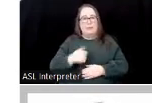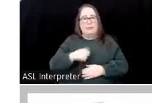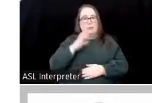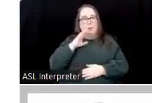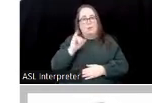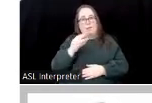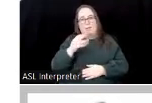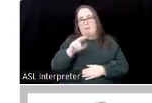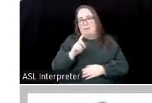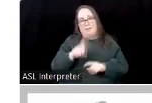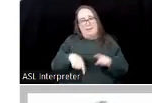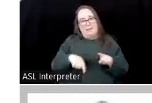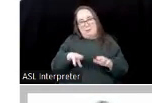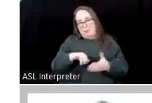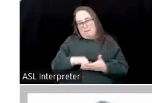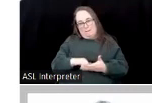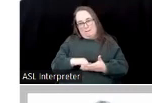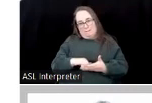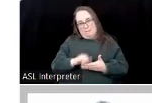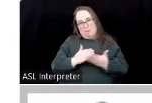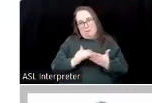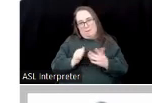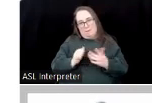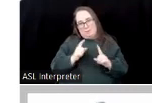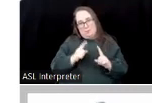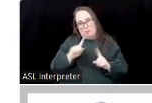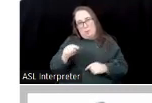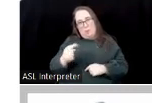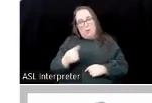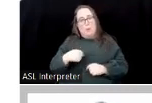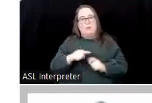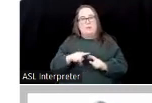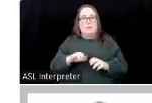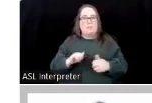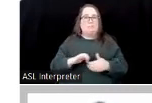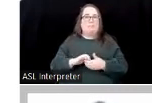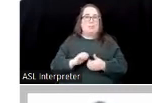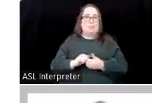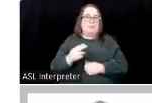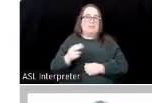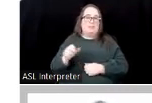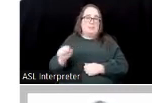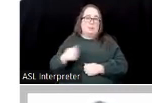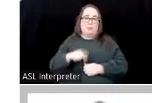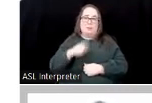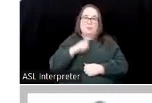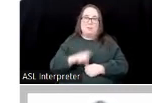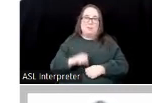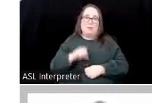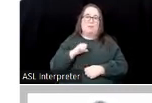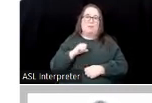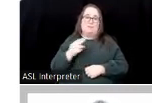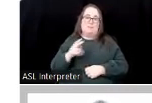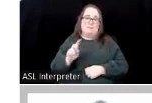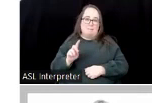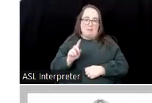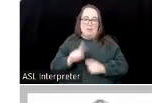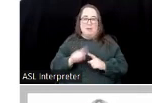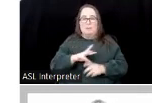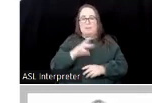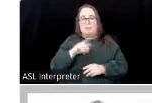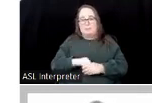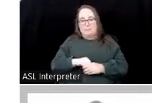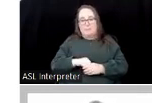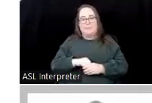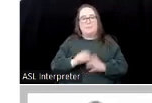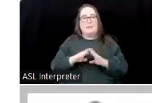HUD cannot achieve that part of our mission alone. We need to do that in partnership with HHS. So we are particularly proud at HUD to be a part of this